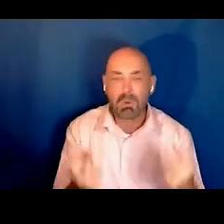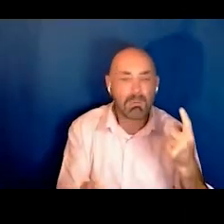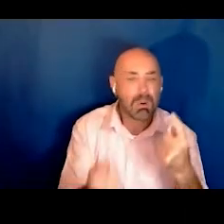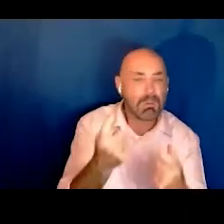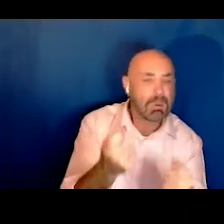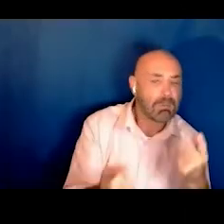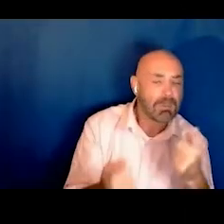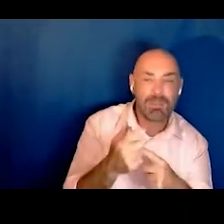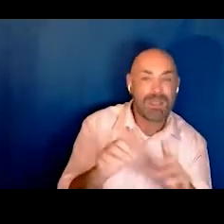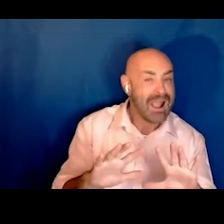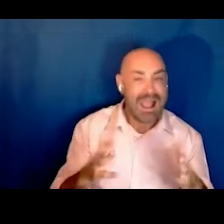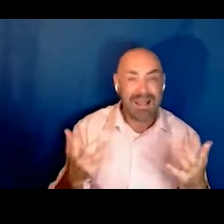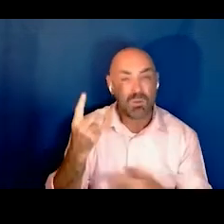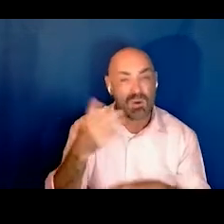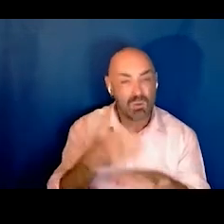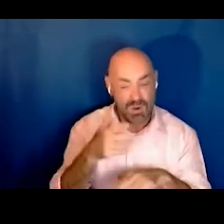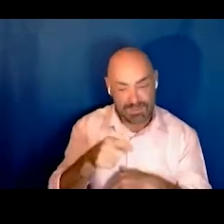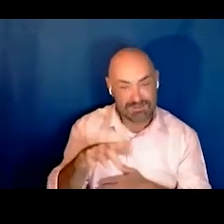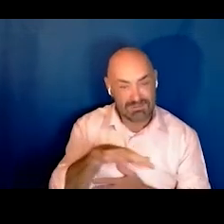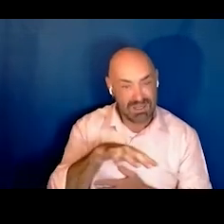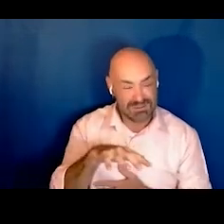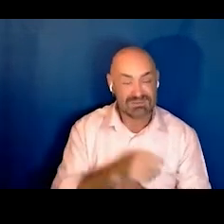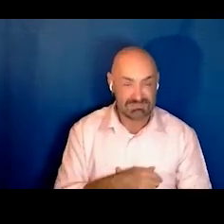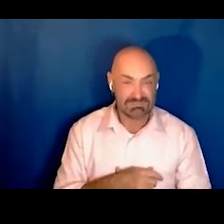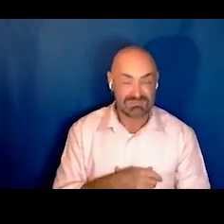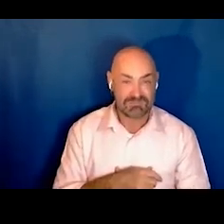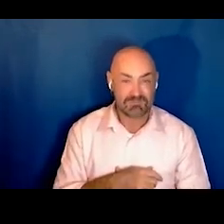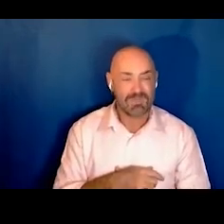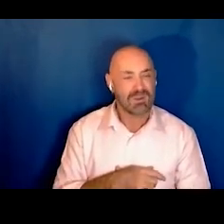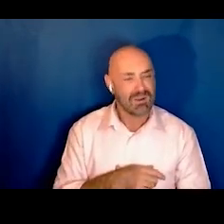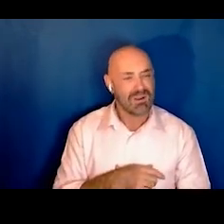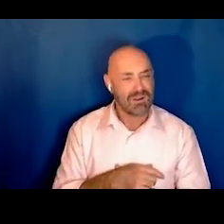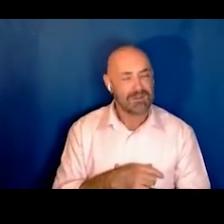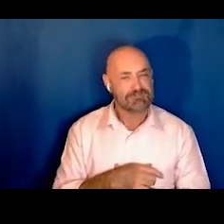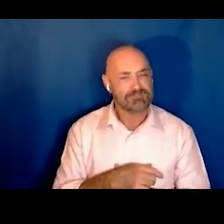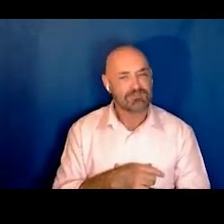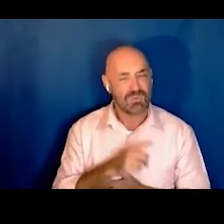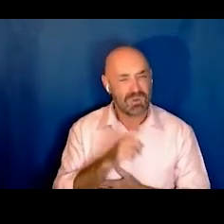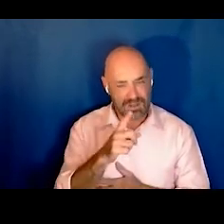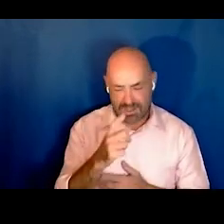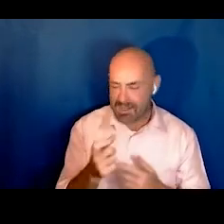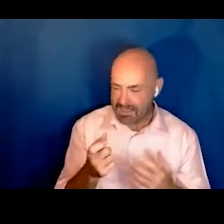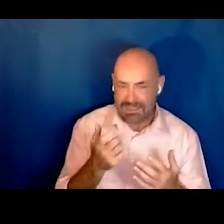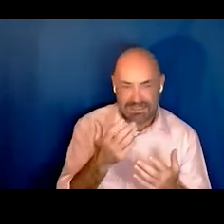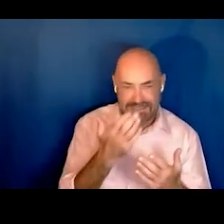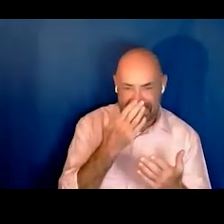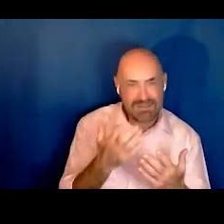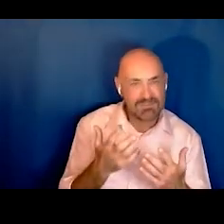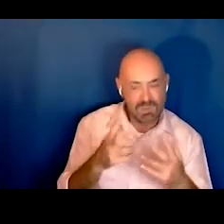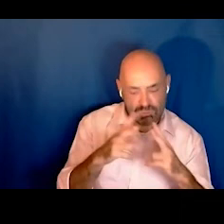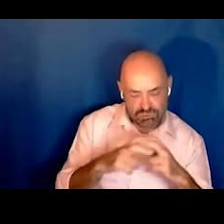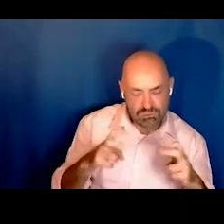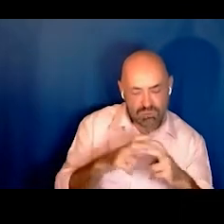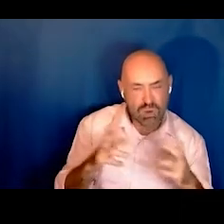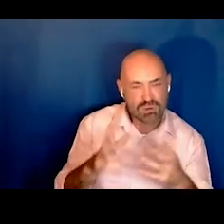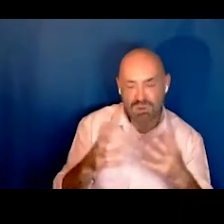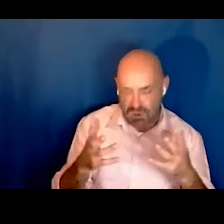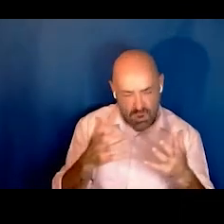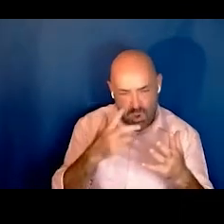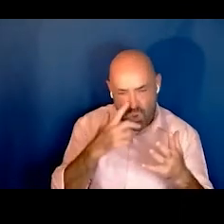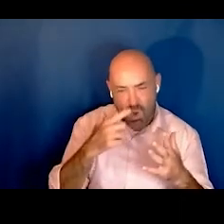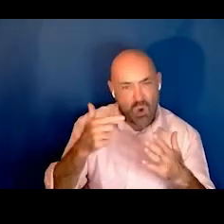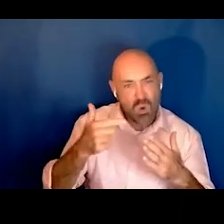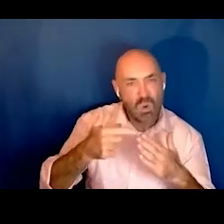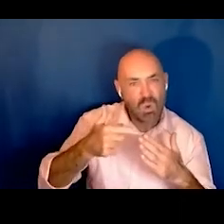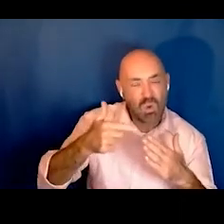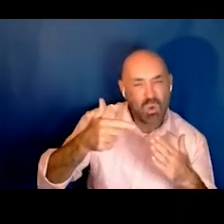goes for anyone working in this space. There's emerging research to help quantify the hidden costs and the